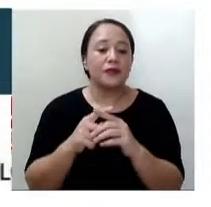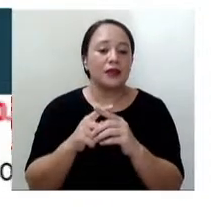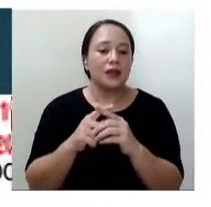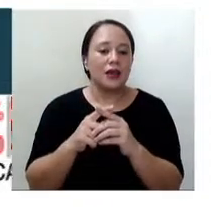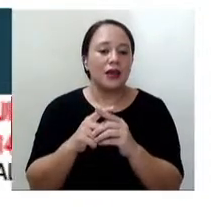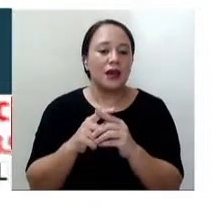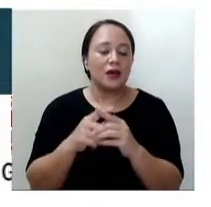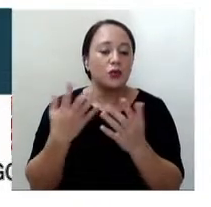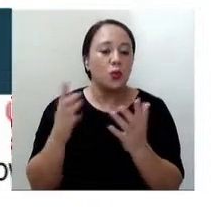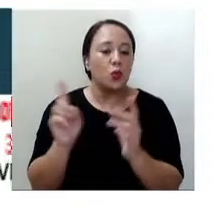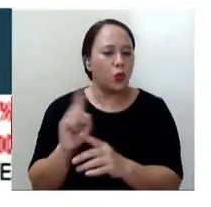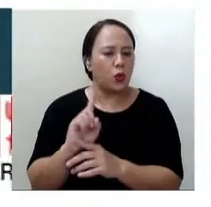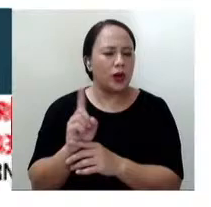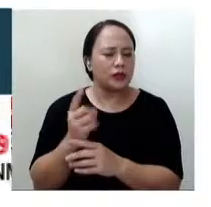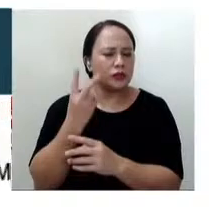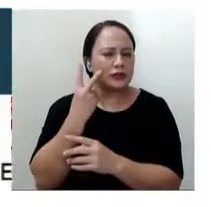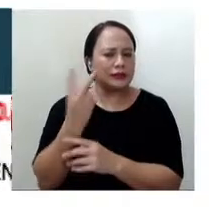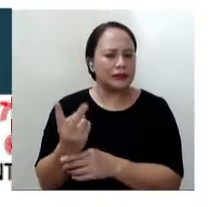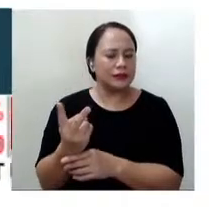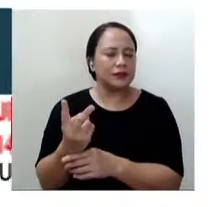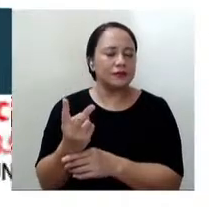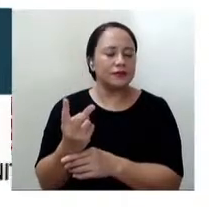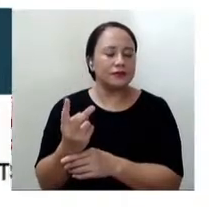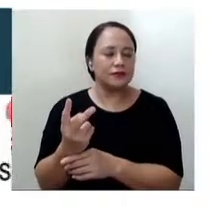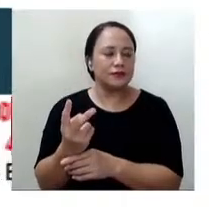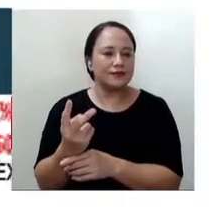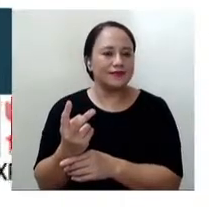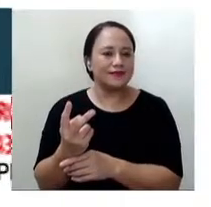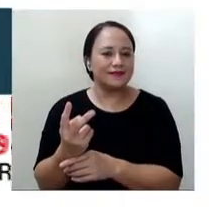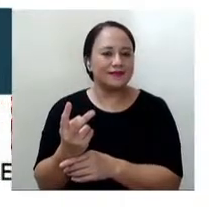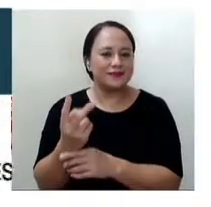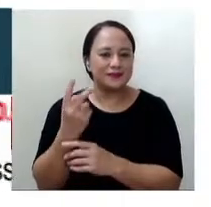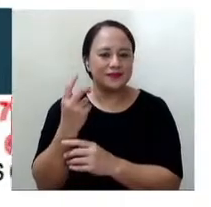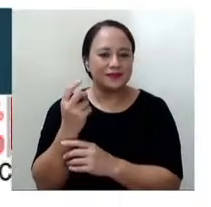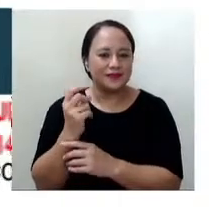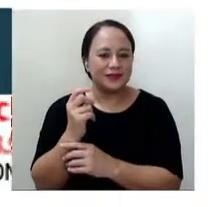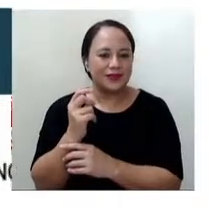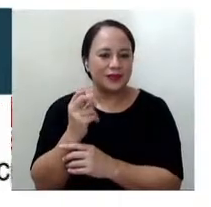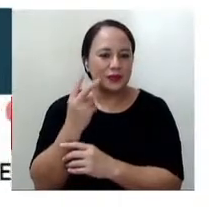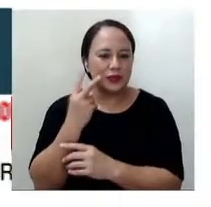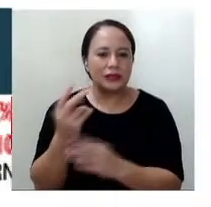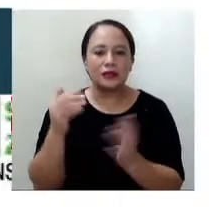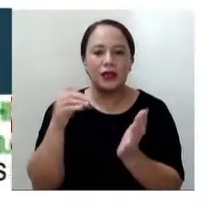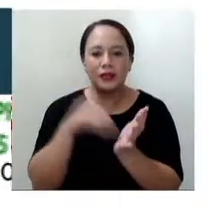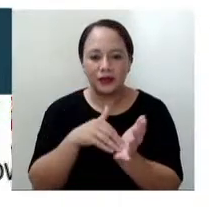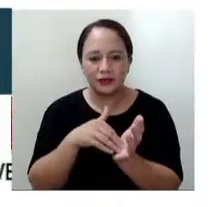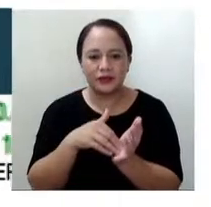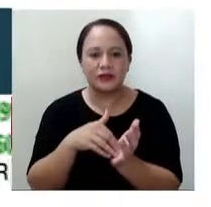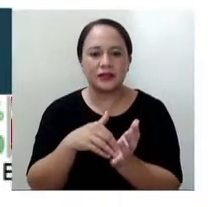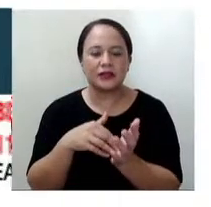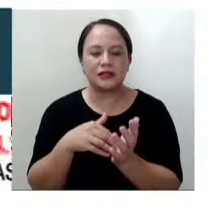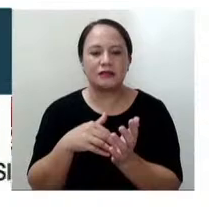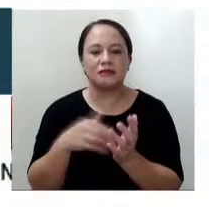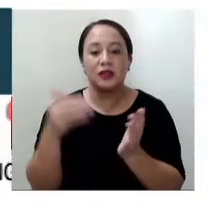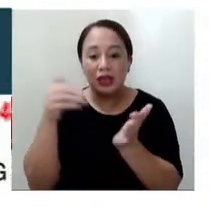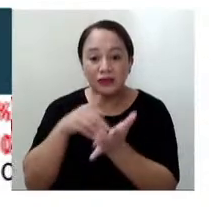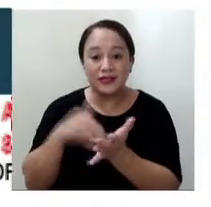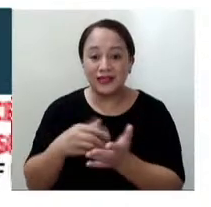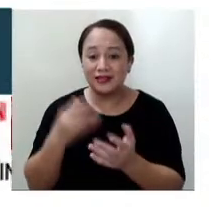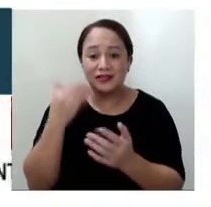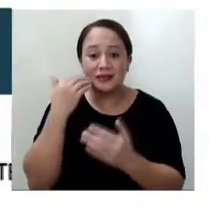You know, what we've also seen is that, you know, thousands have been killed in these